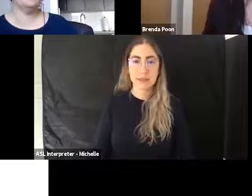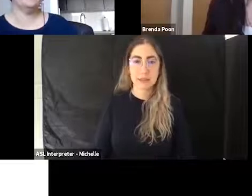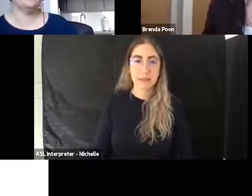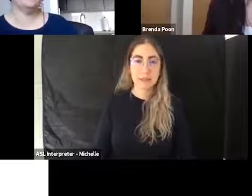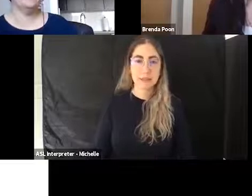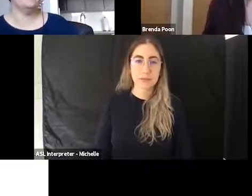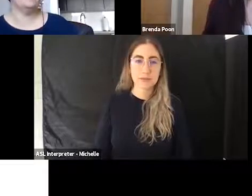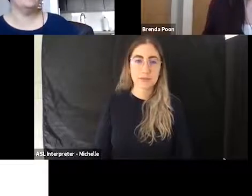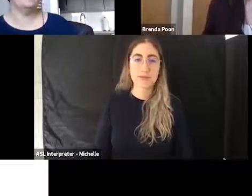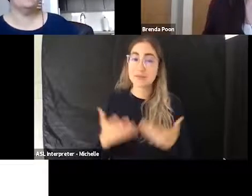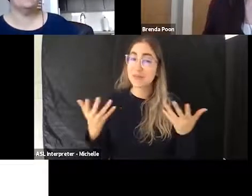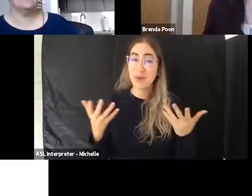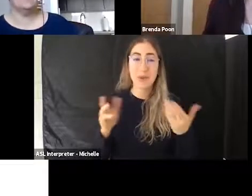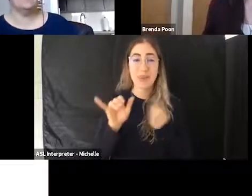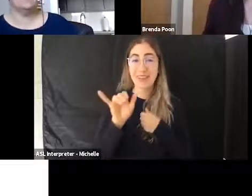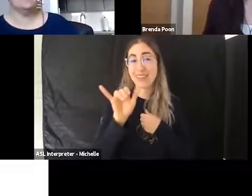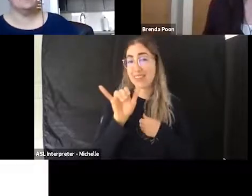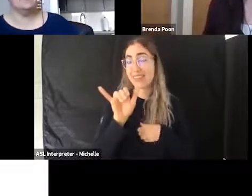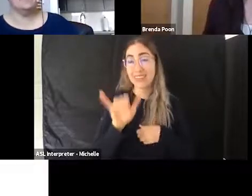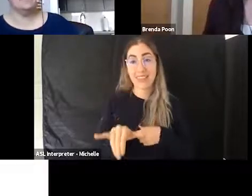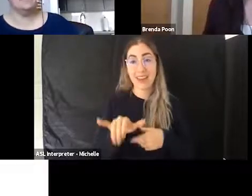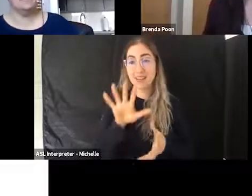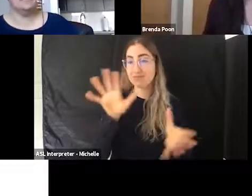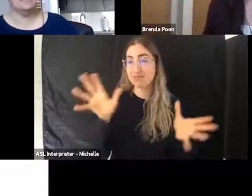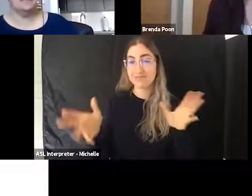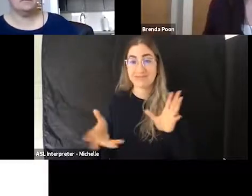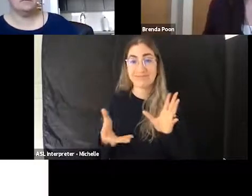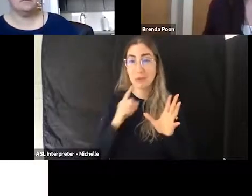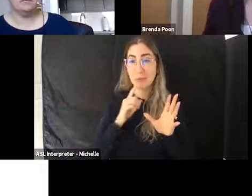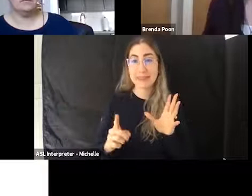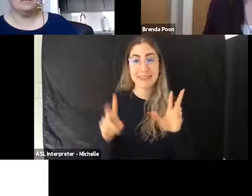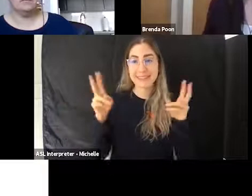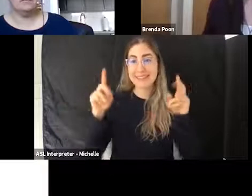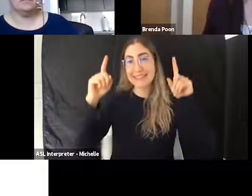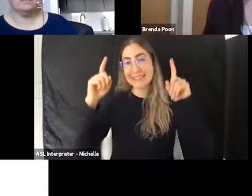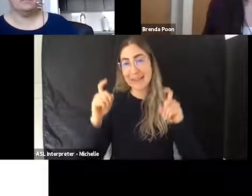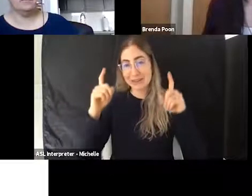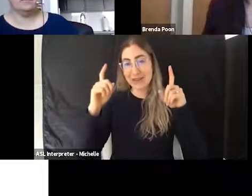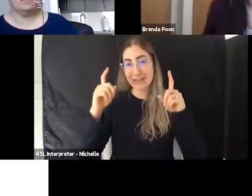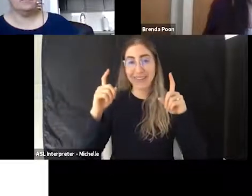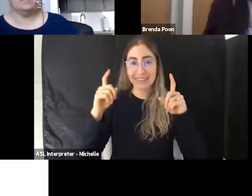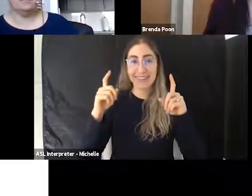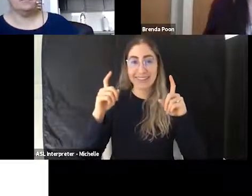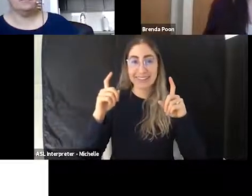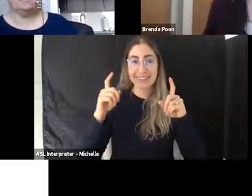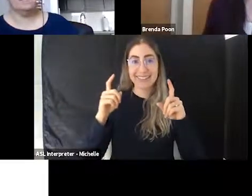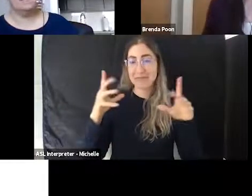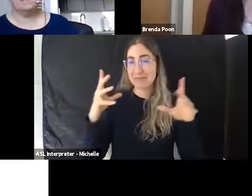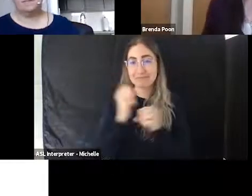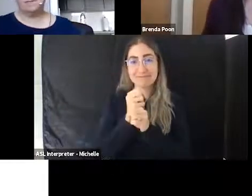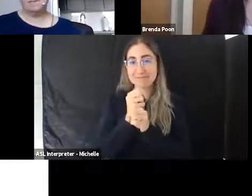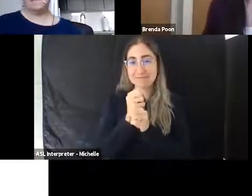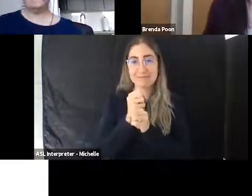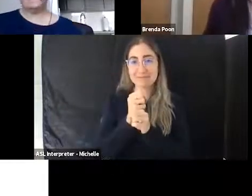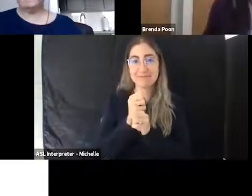So that is really a snapshot, a selection really of some